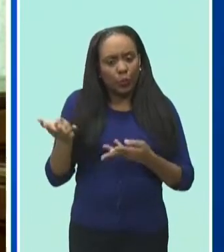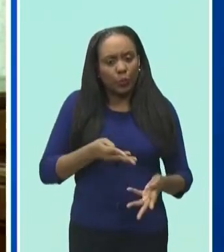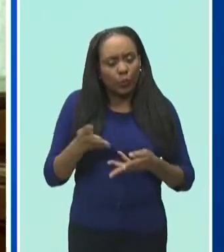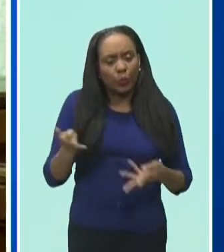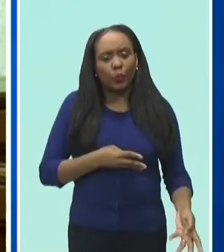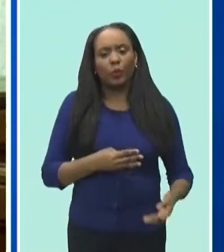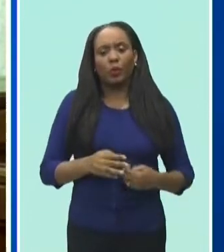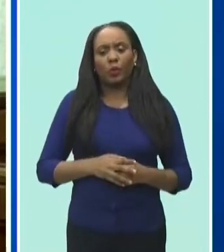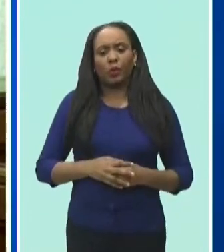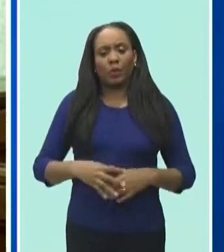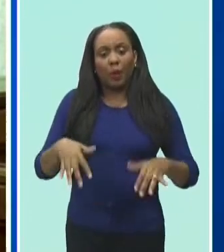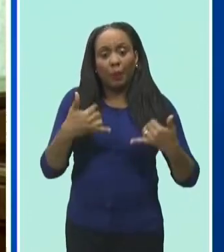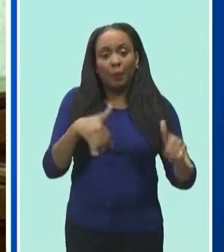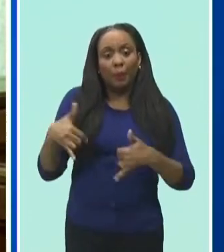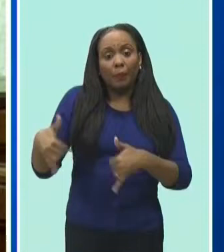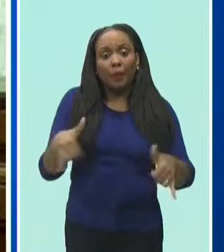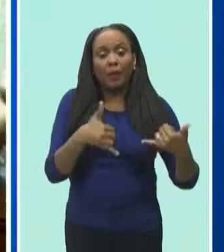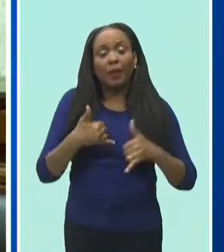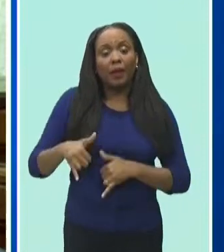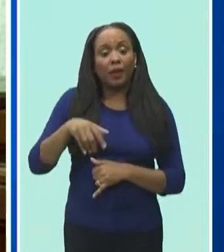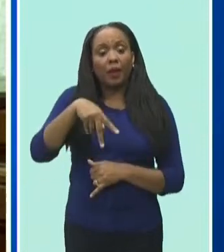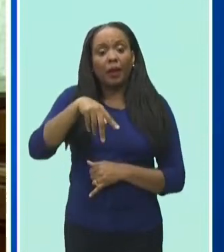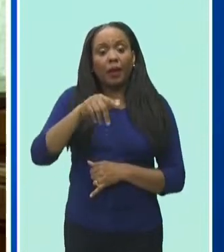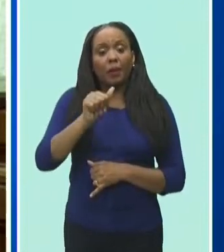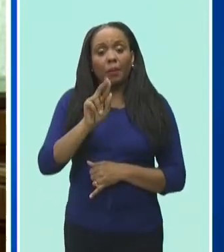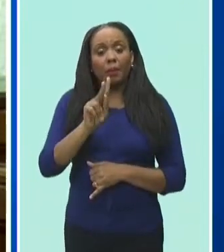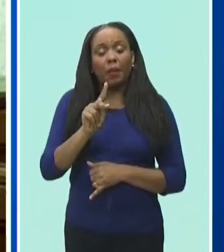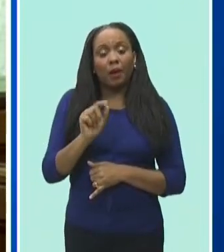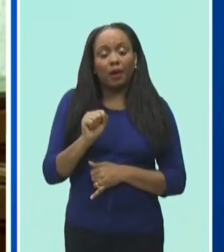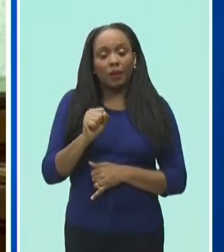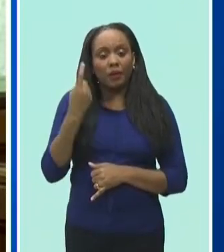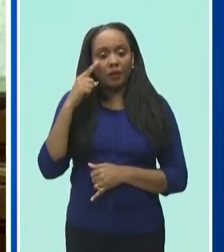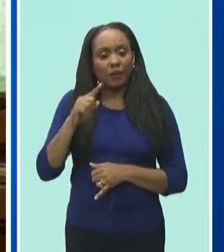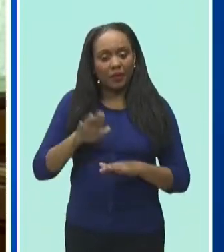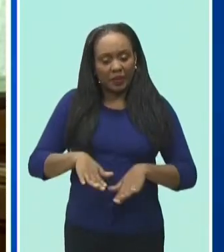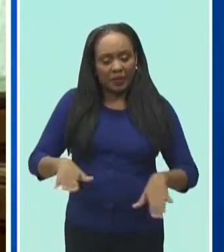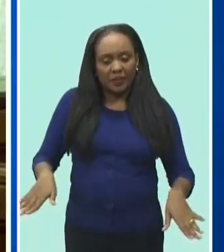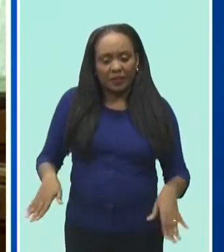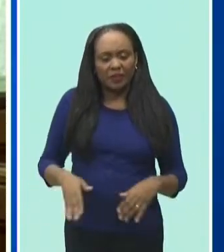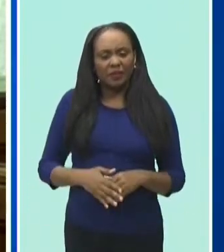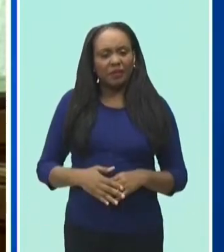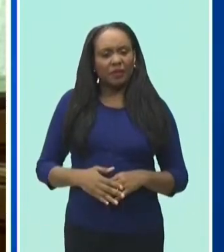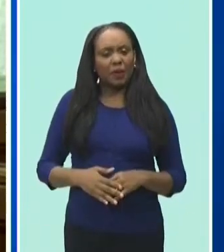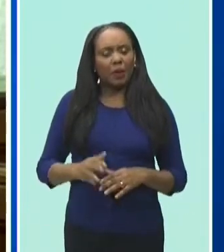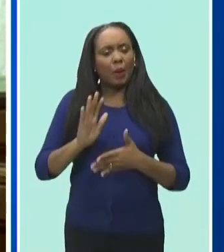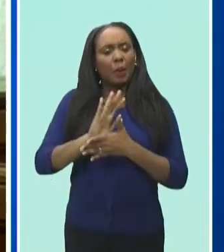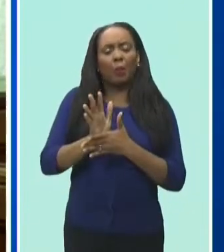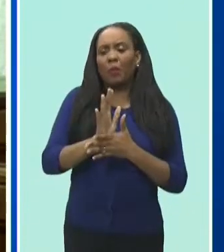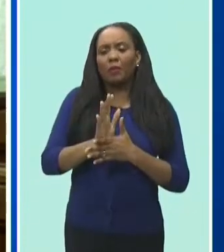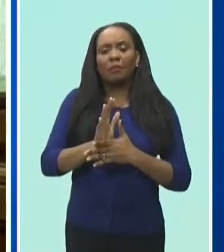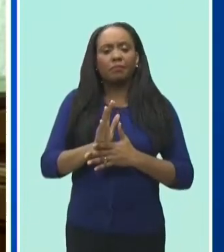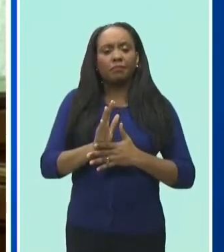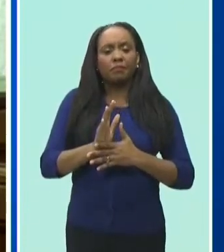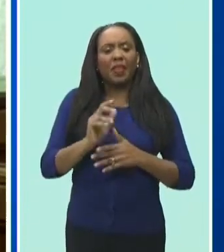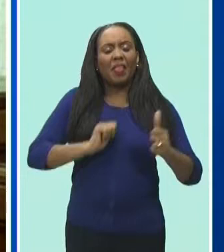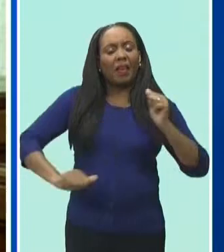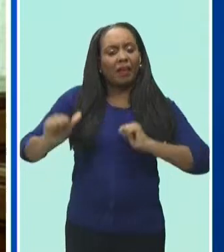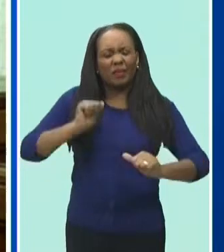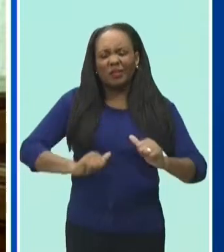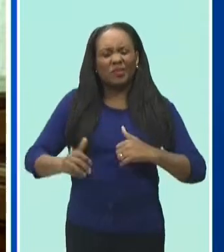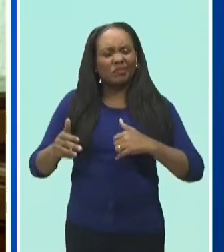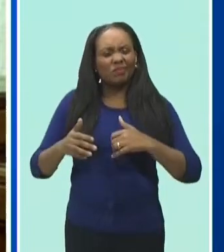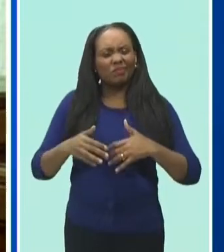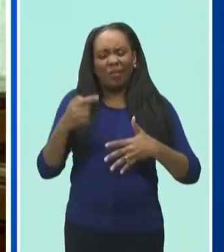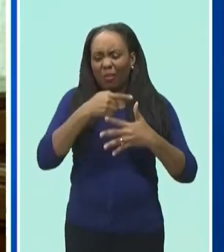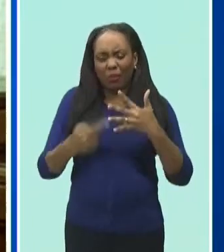refurbishment of theaters or other places of public interest, whatever these gains